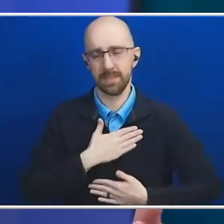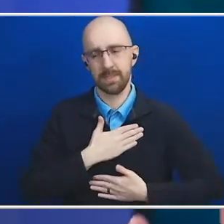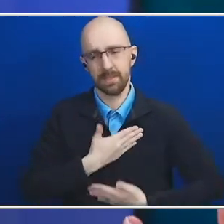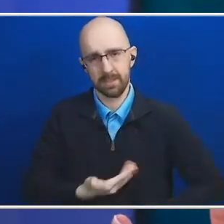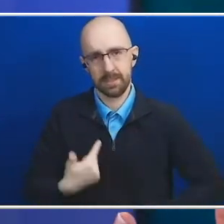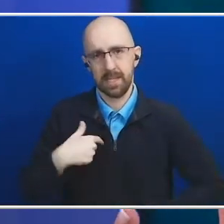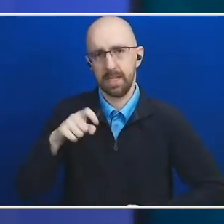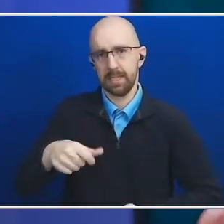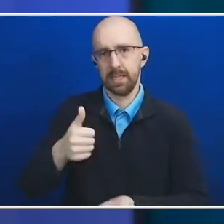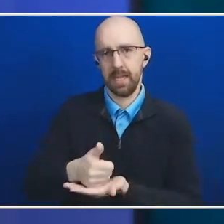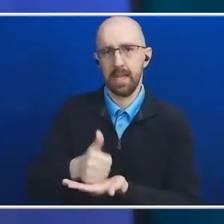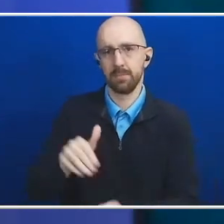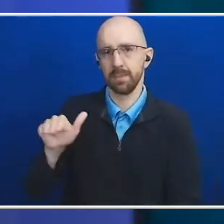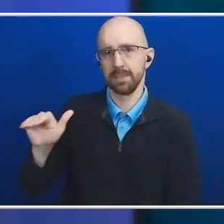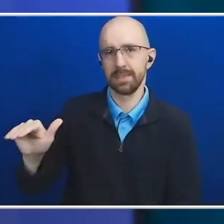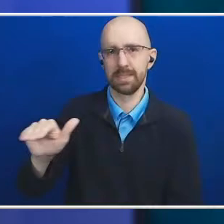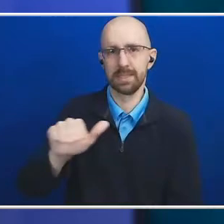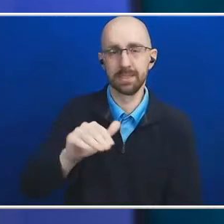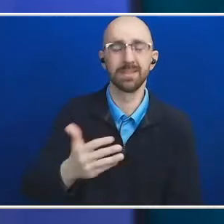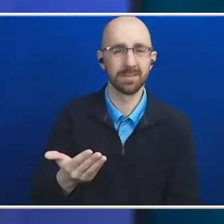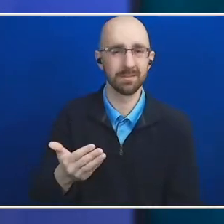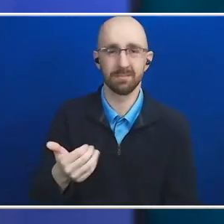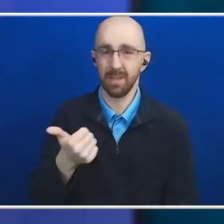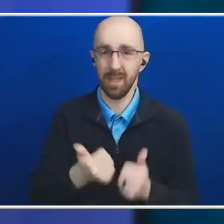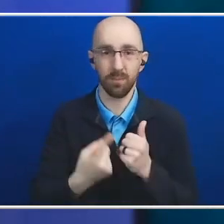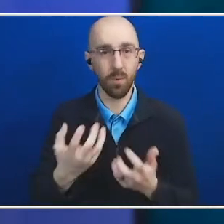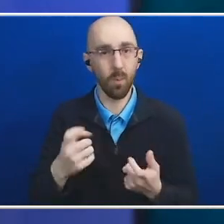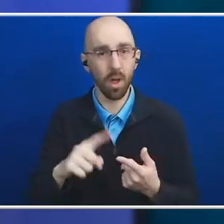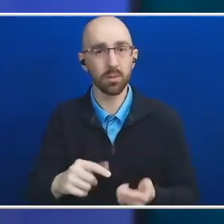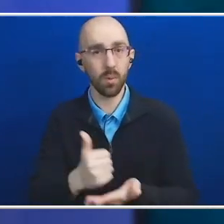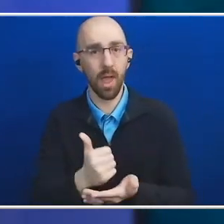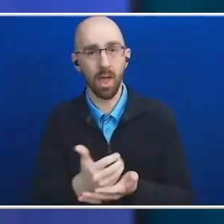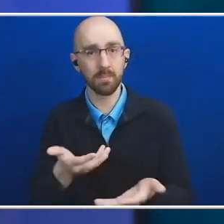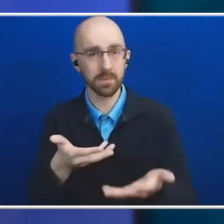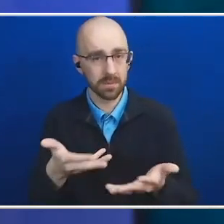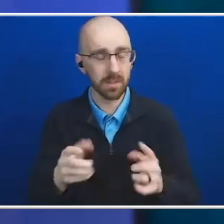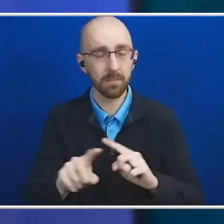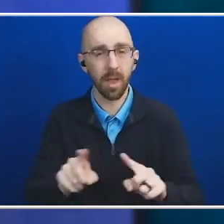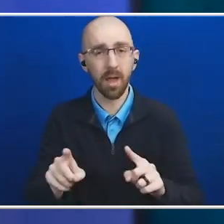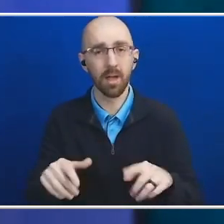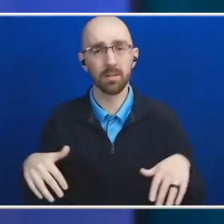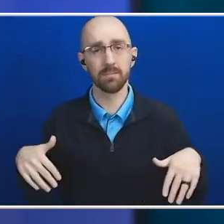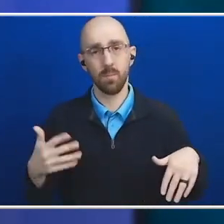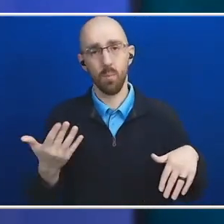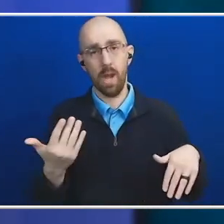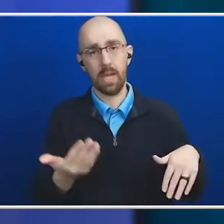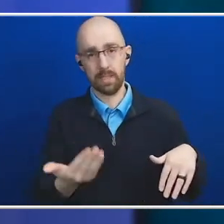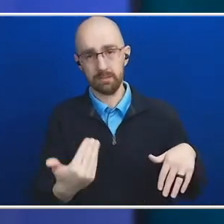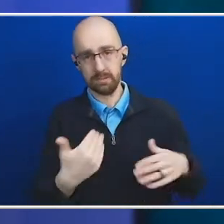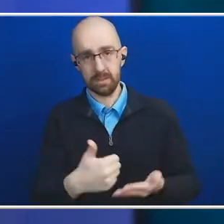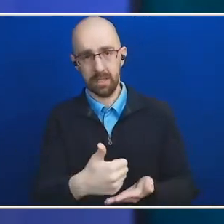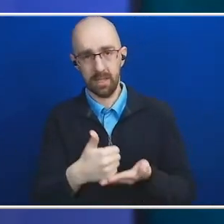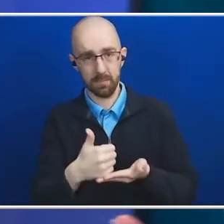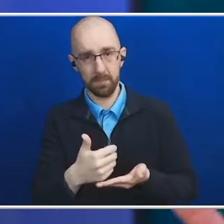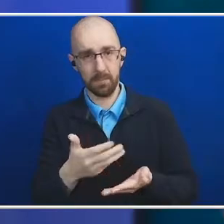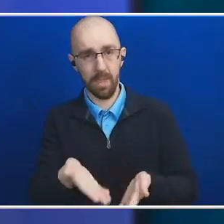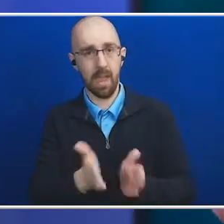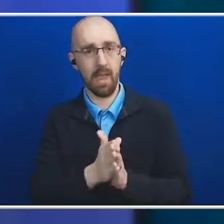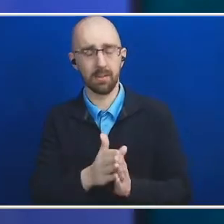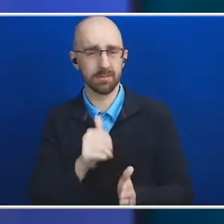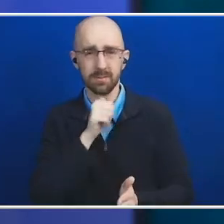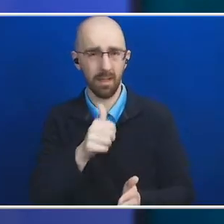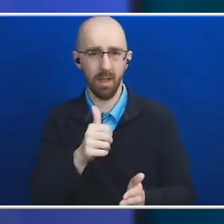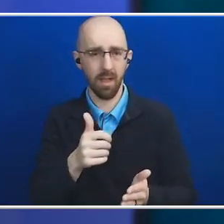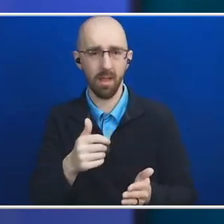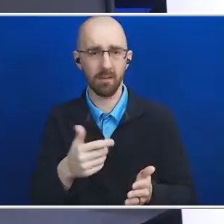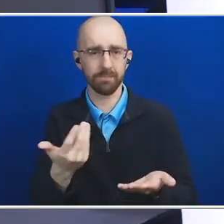that's the thing, that everyone wants to help. They just are waiting for you to ask. It's not a sign of weakness. They actually will elevate